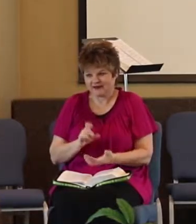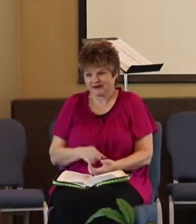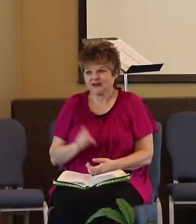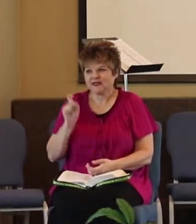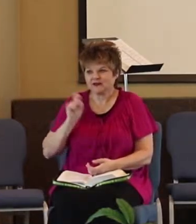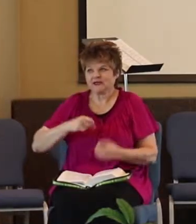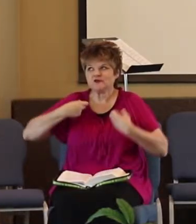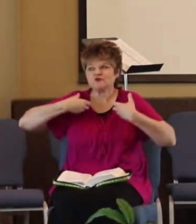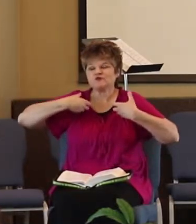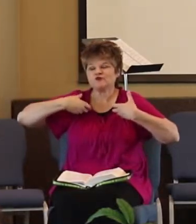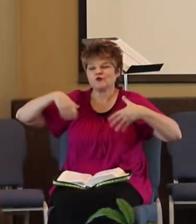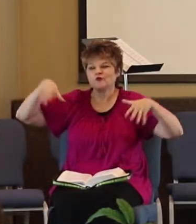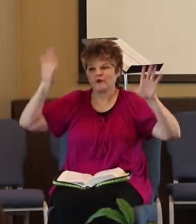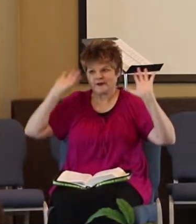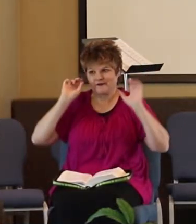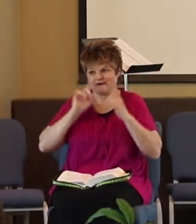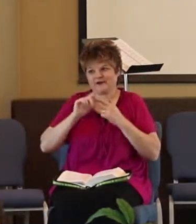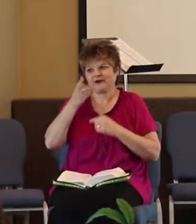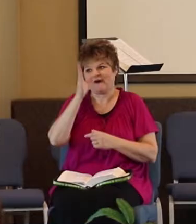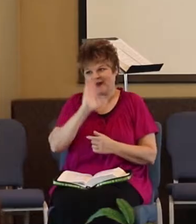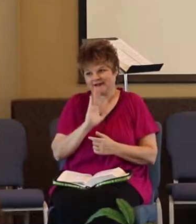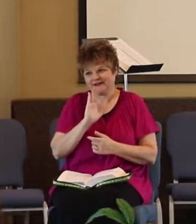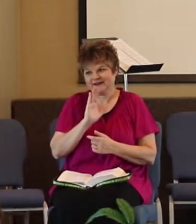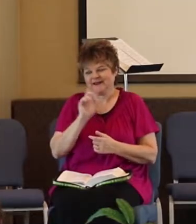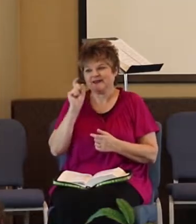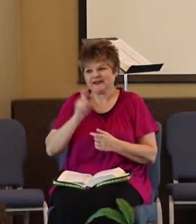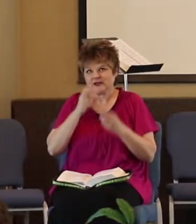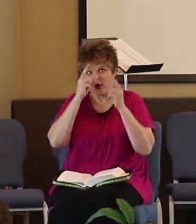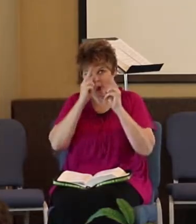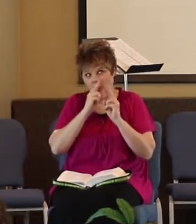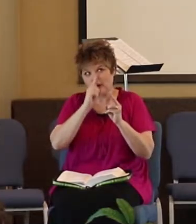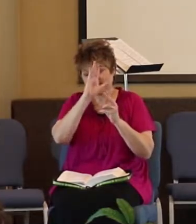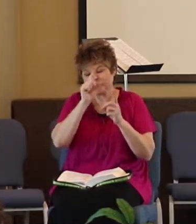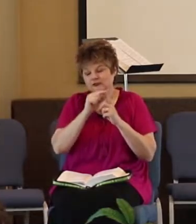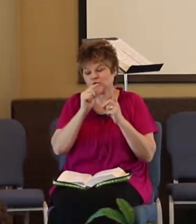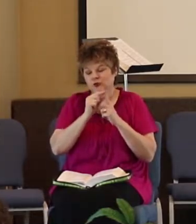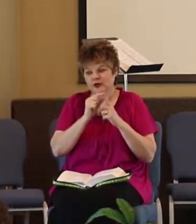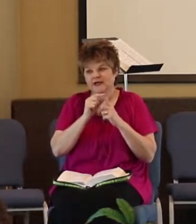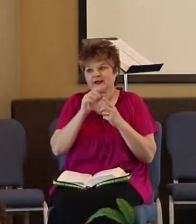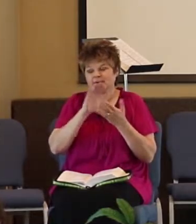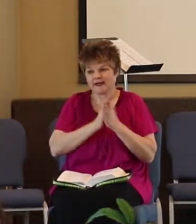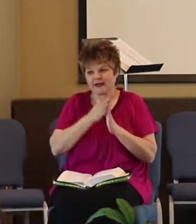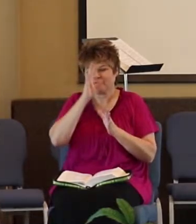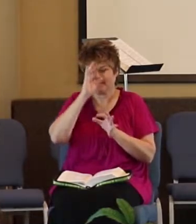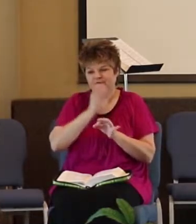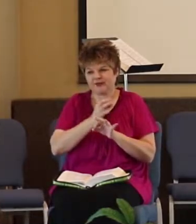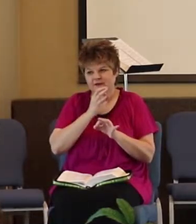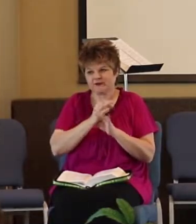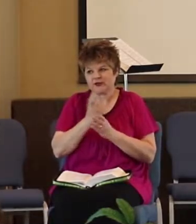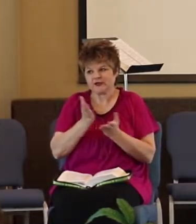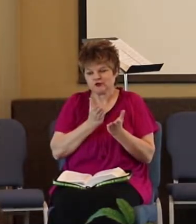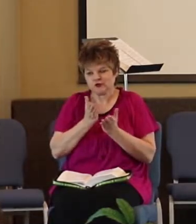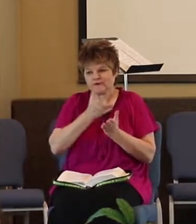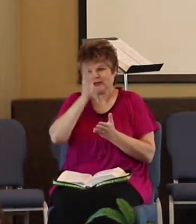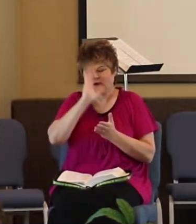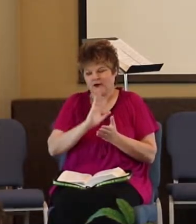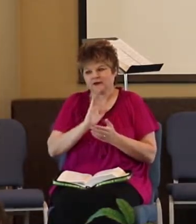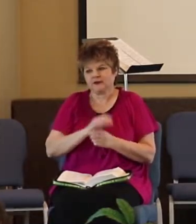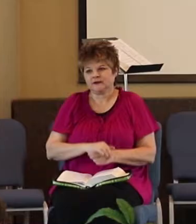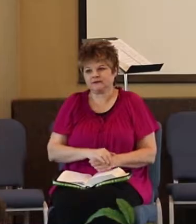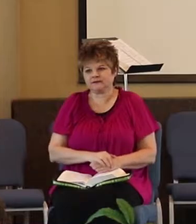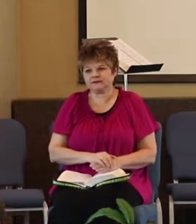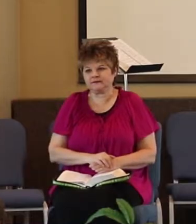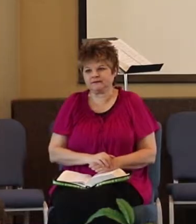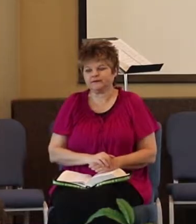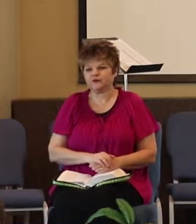need to surrender to God. You need to honor his word, and you need to be faithful in serving God.